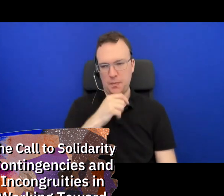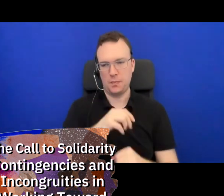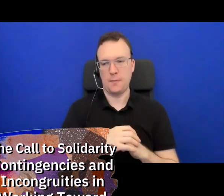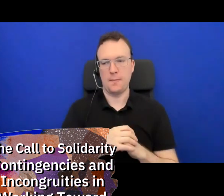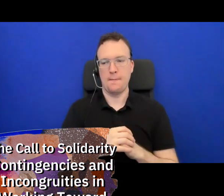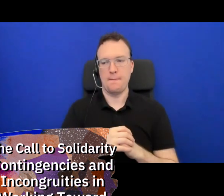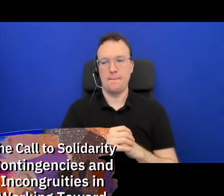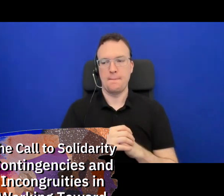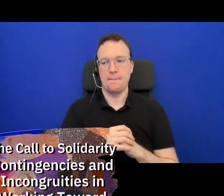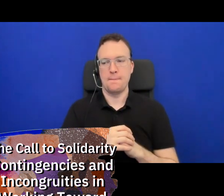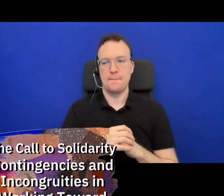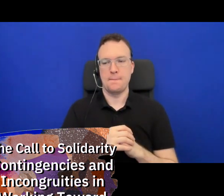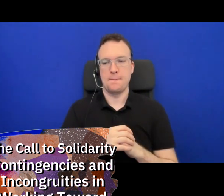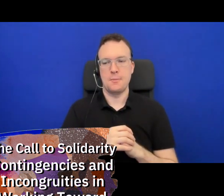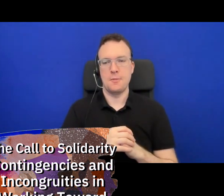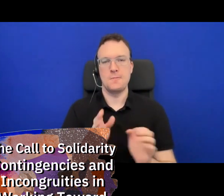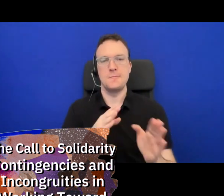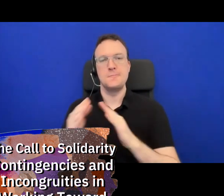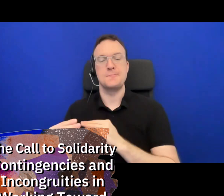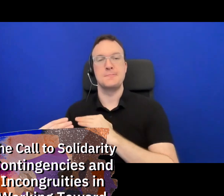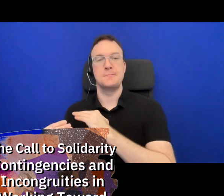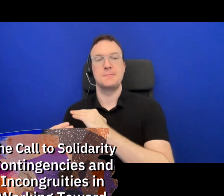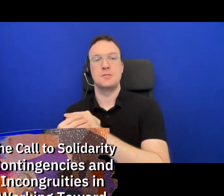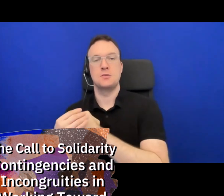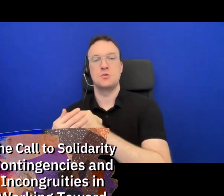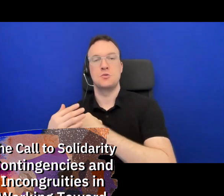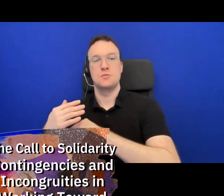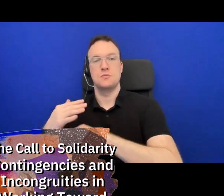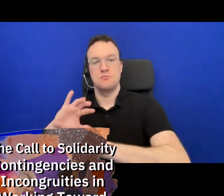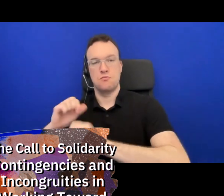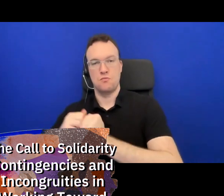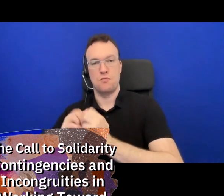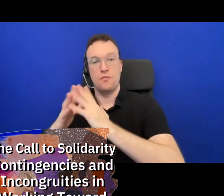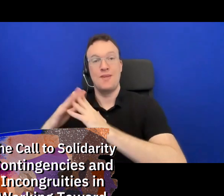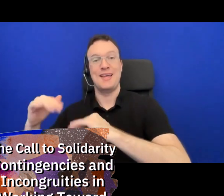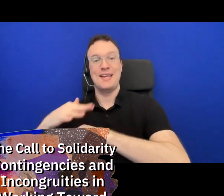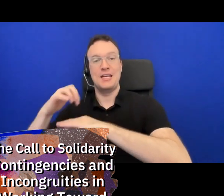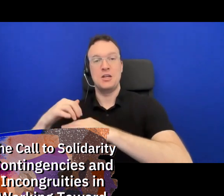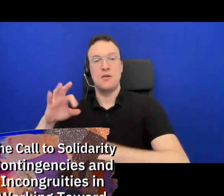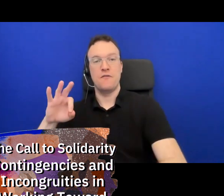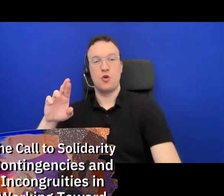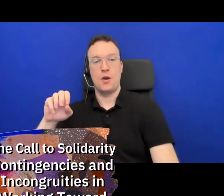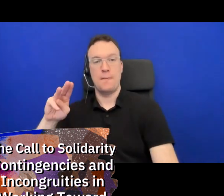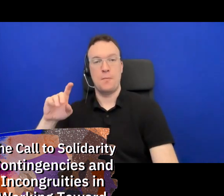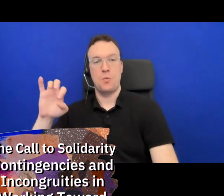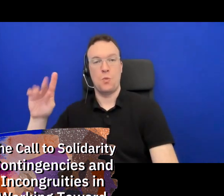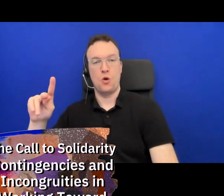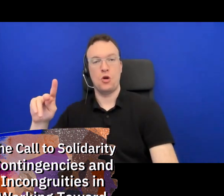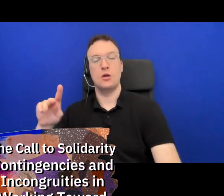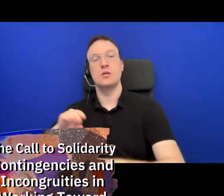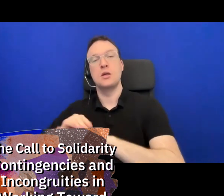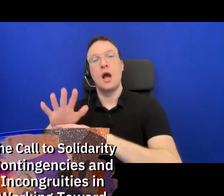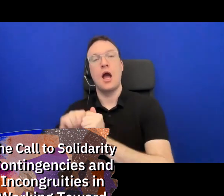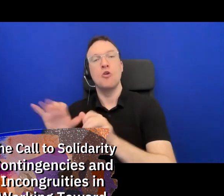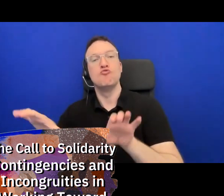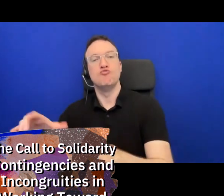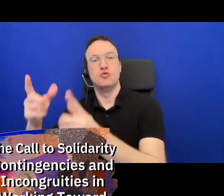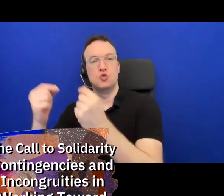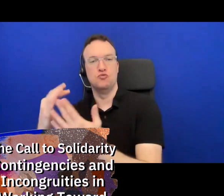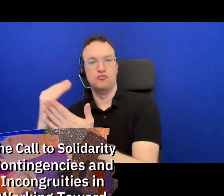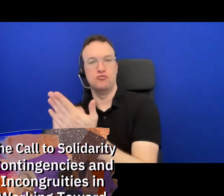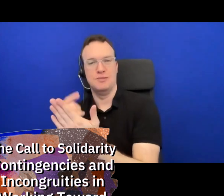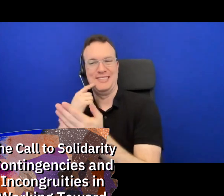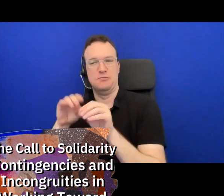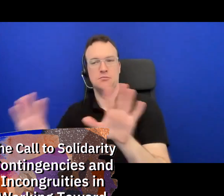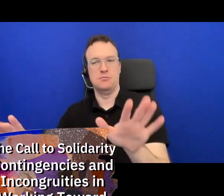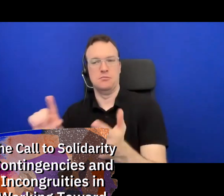2022. We also have in place an Indigenous framework for the university, a guide to action that was released in 2017